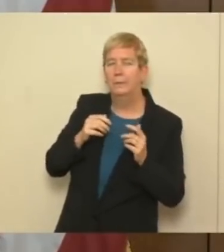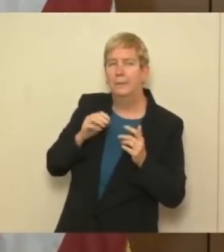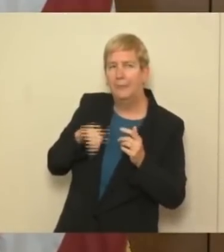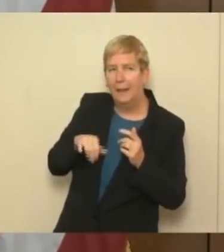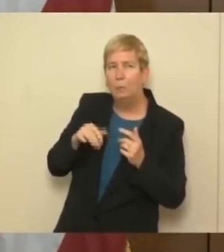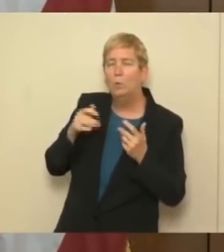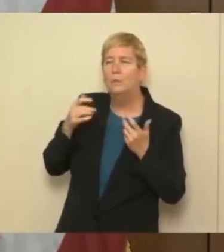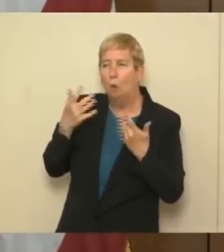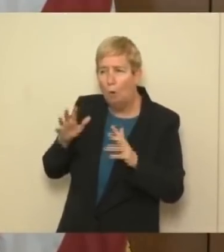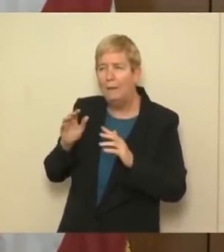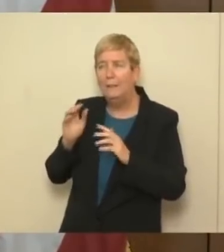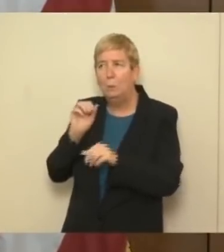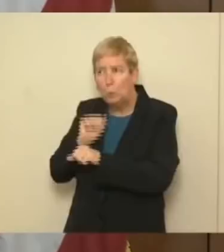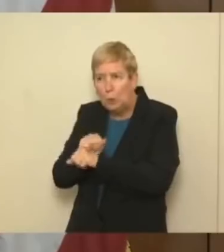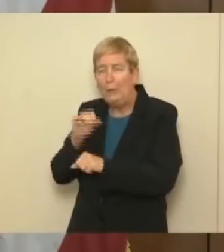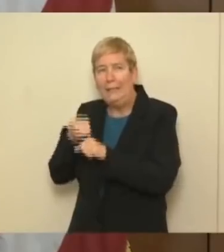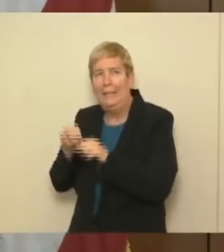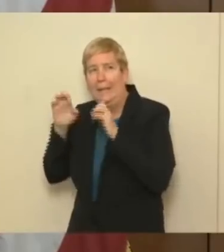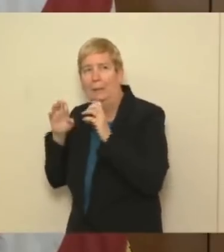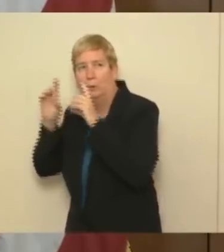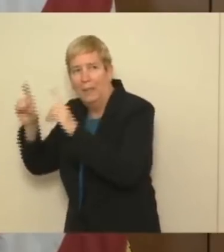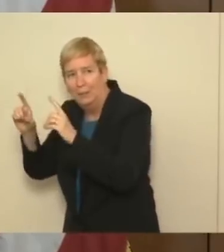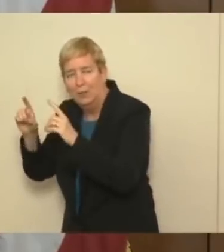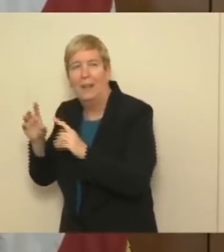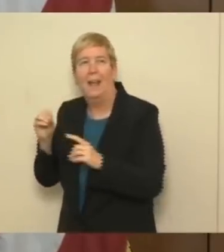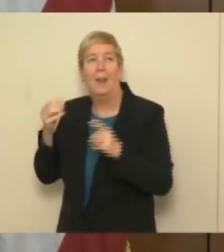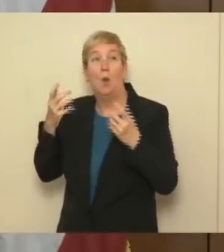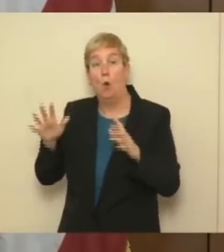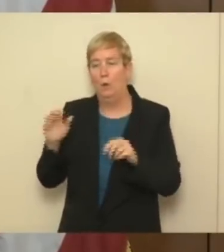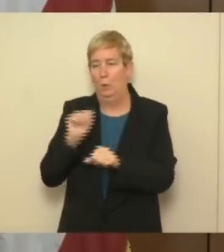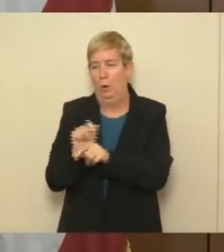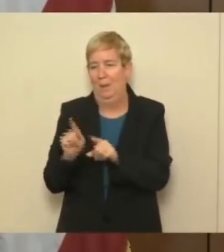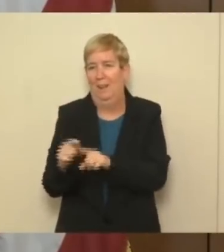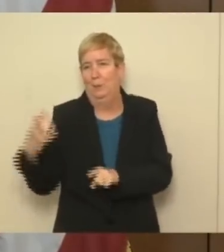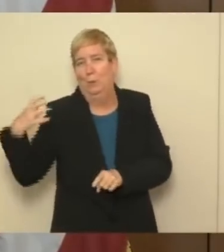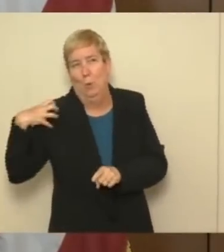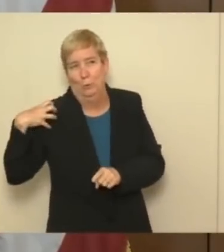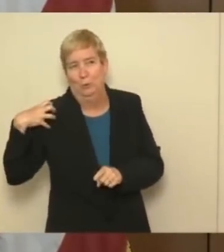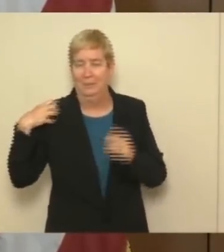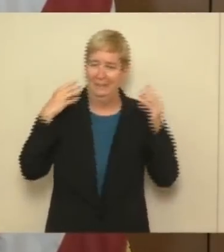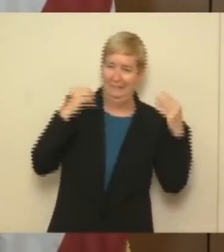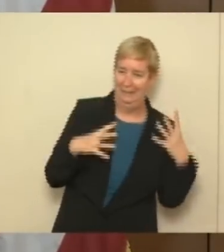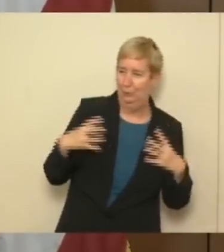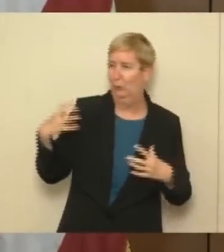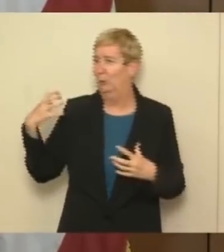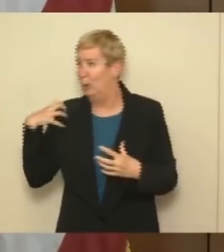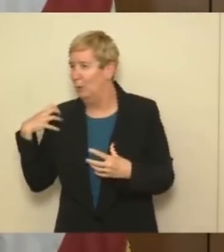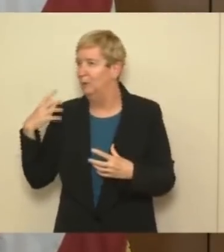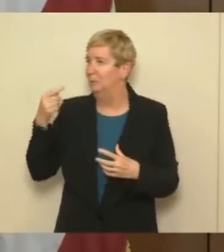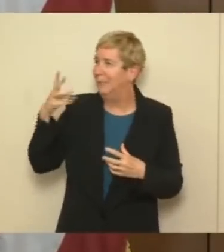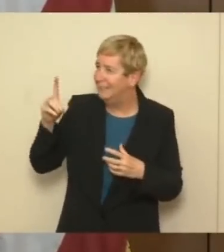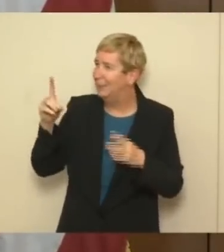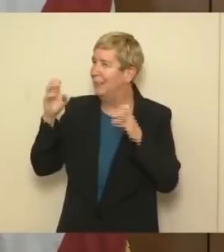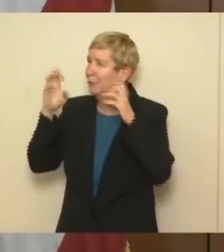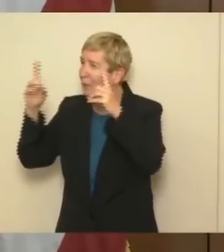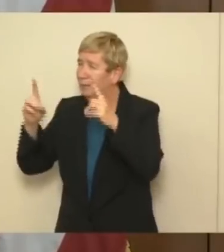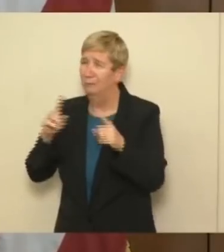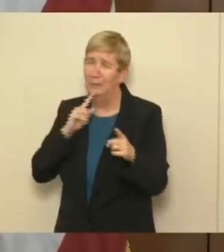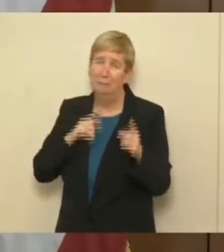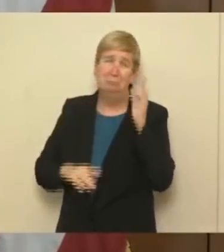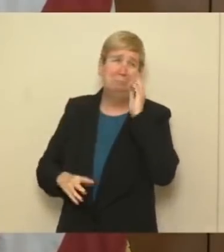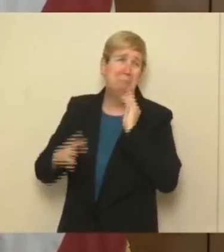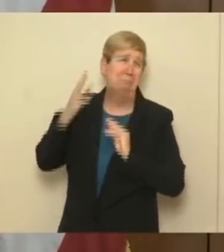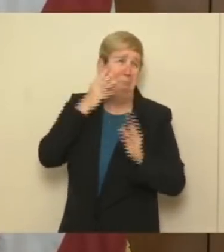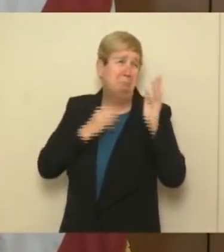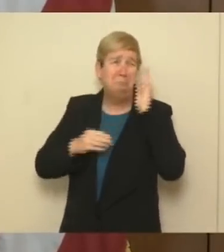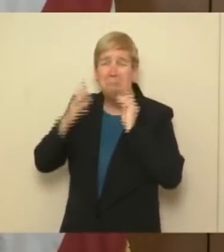in education and also to have been a coach. He's got incredible experience and expertise, and it is not